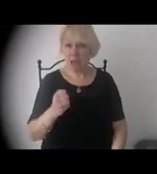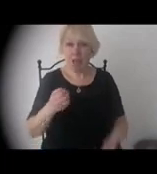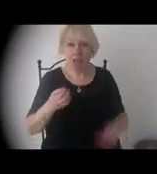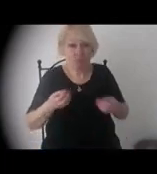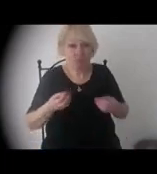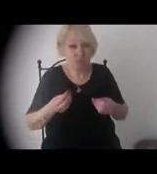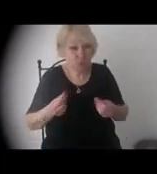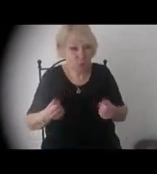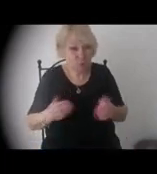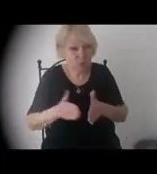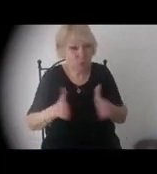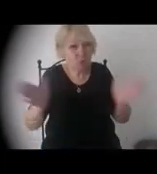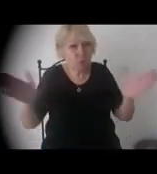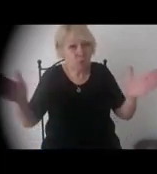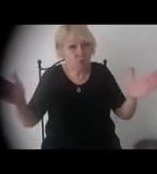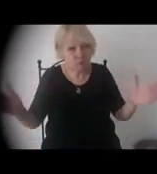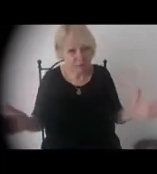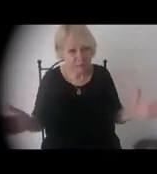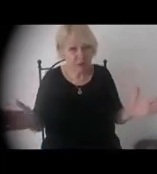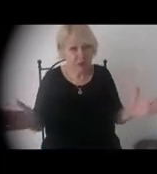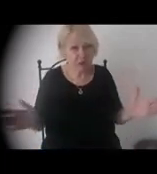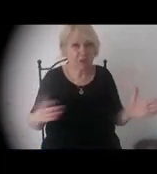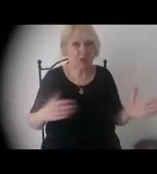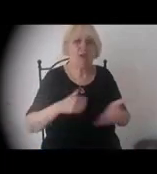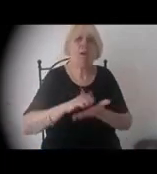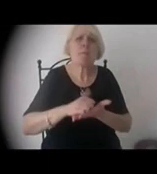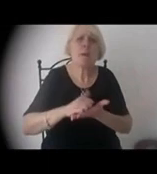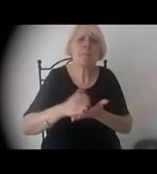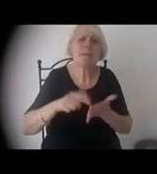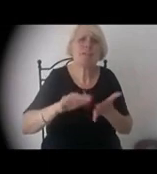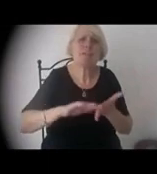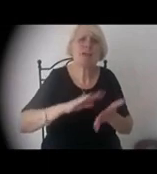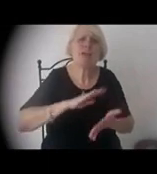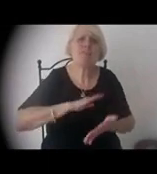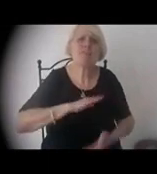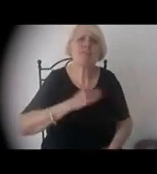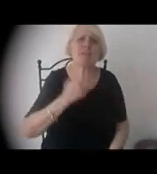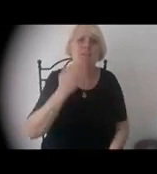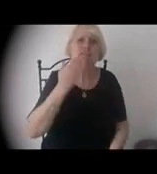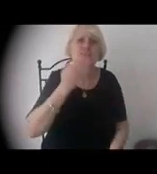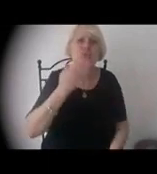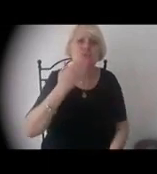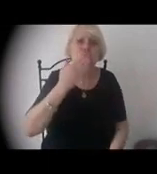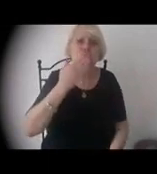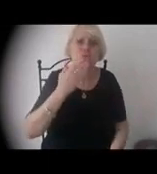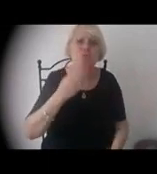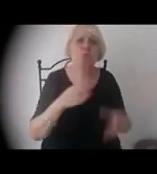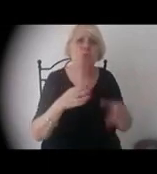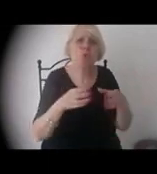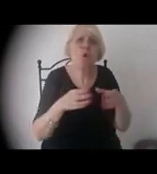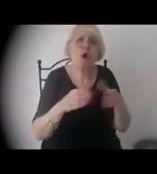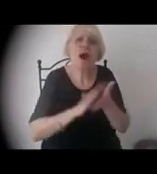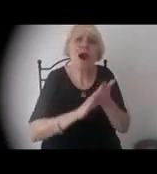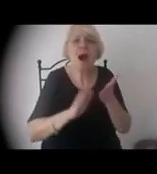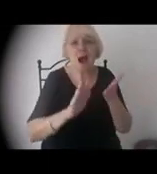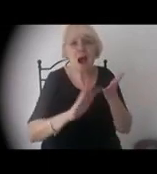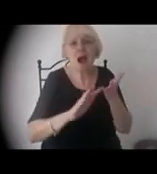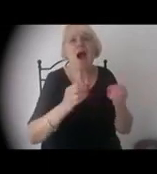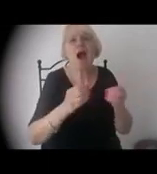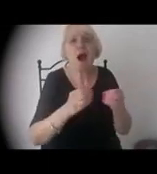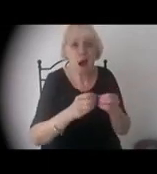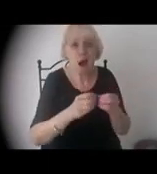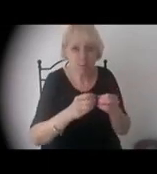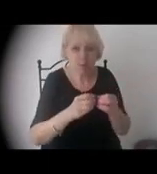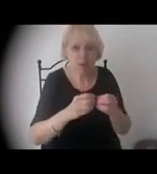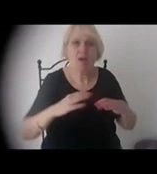those principles. They're all published on the Enfield Schools Traded Services Hub, but you don't have to trade with Enfield to access them. They're free